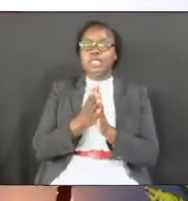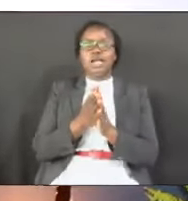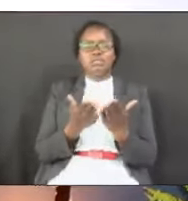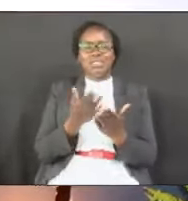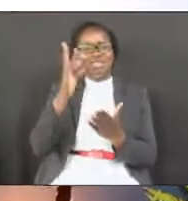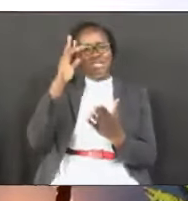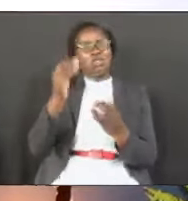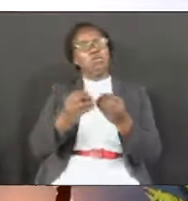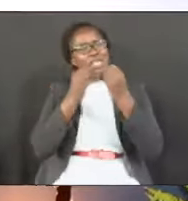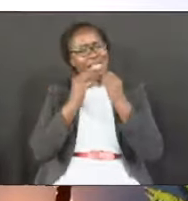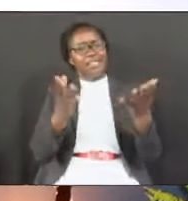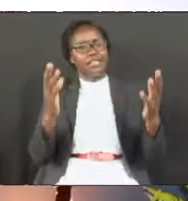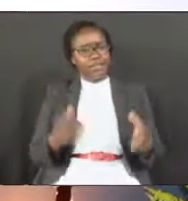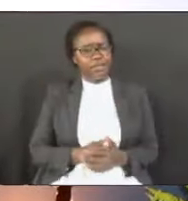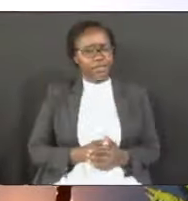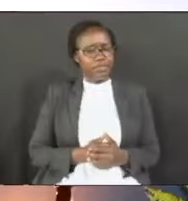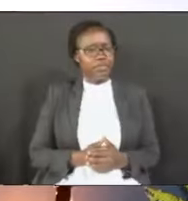unreasonable.